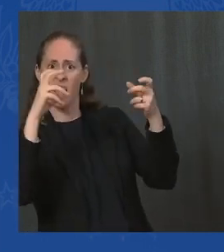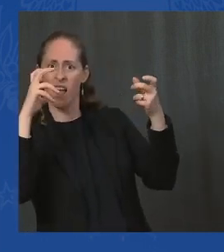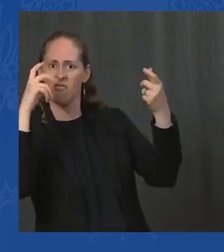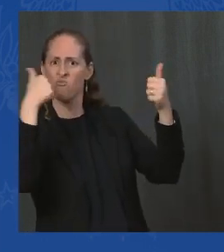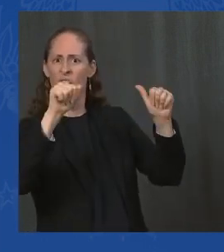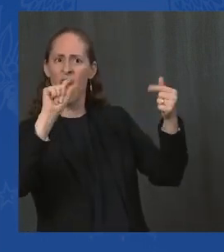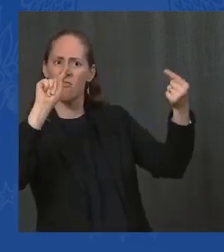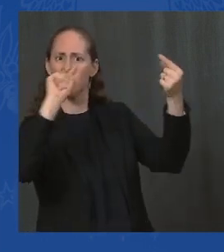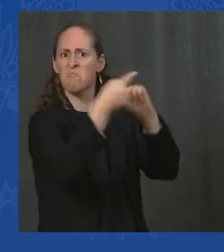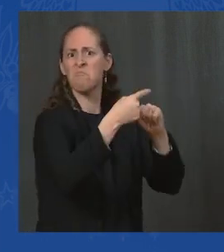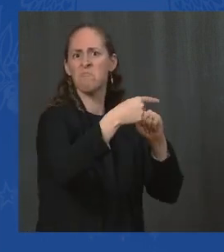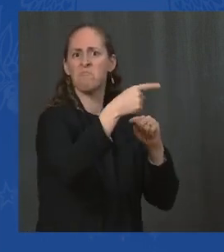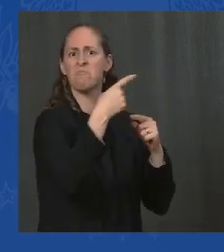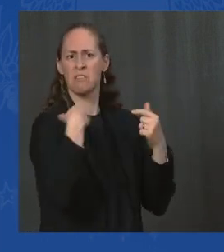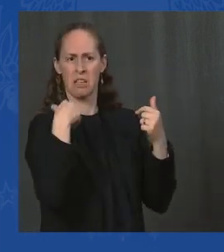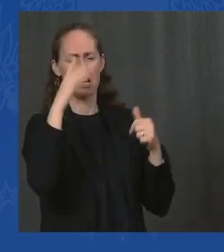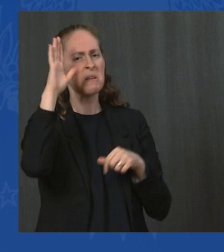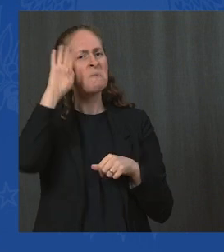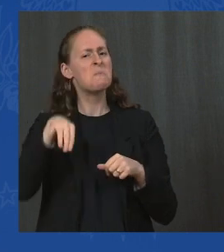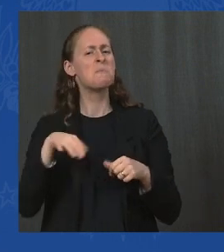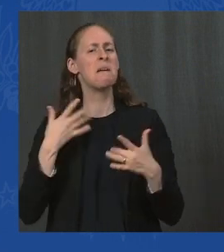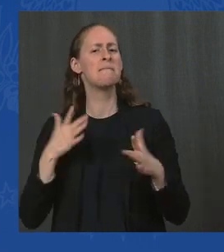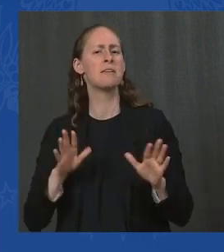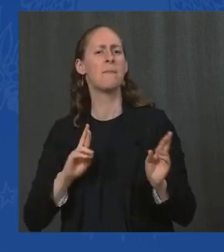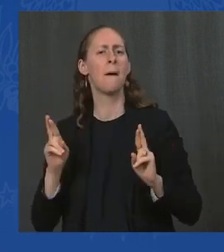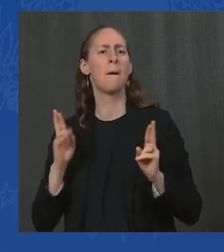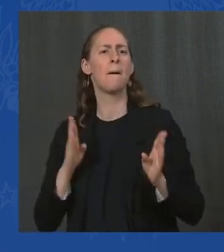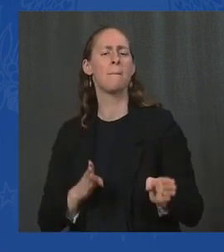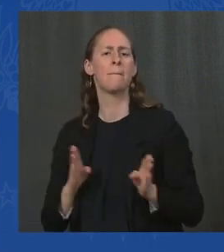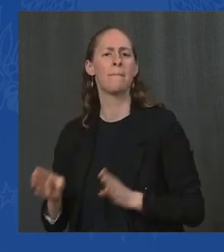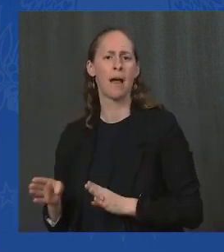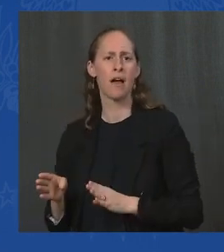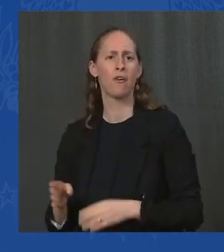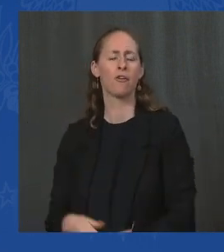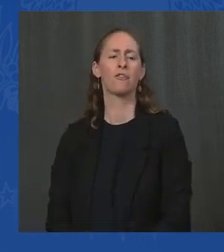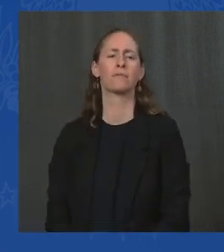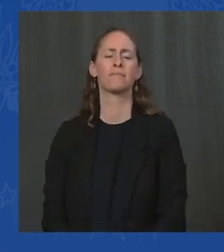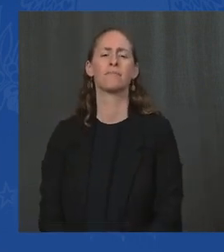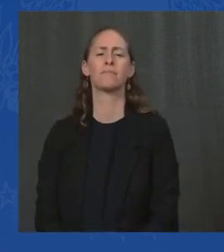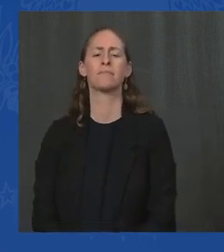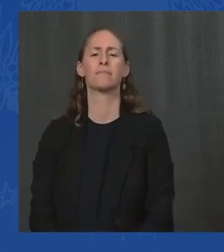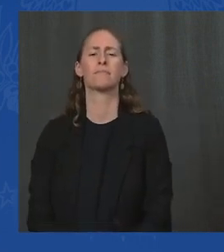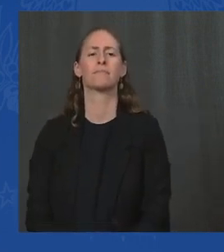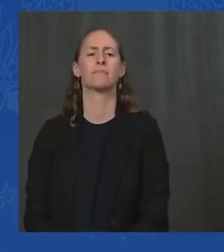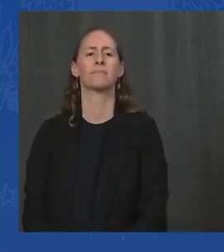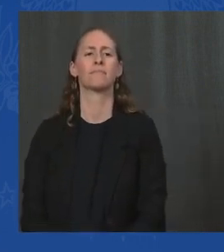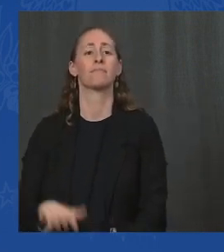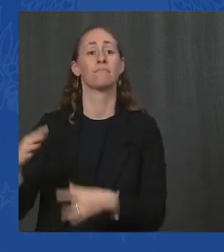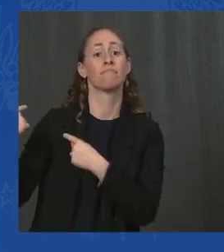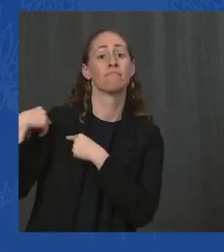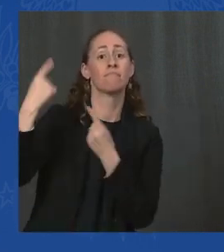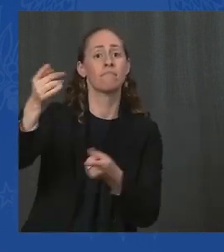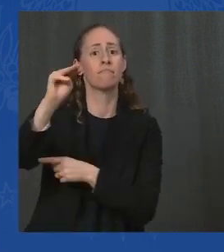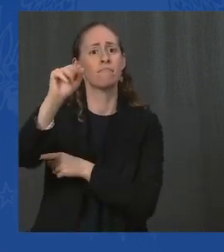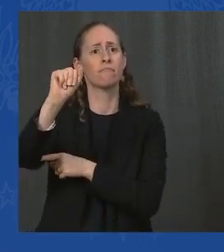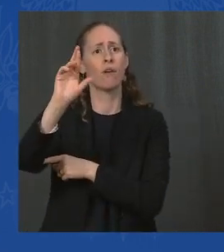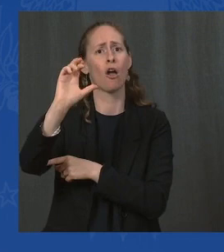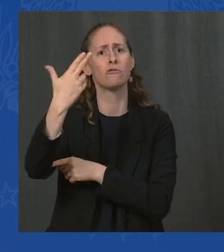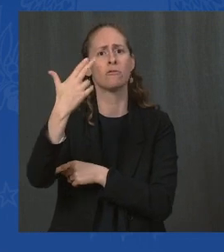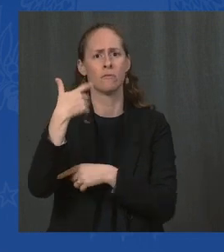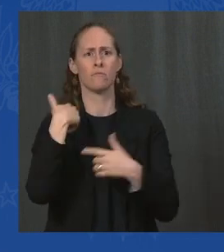we reached out 19 times to Americans in Afghanistan with multiple